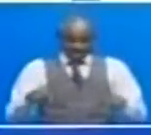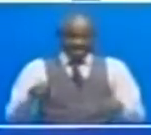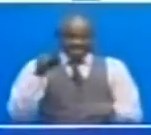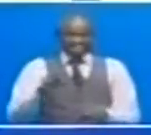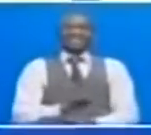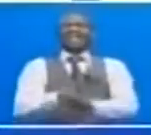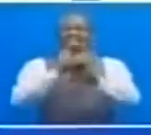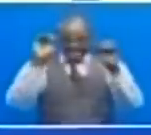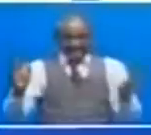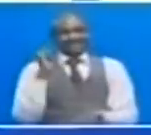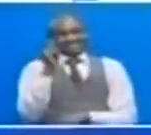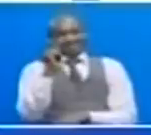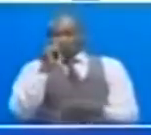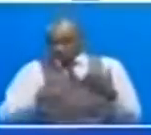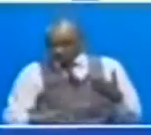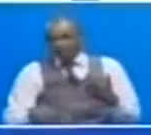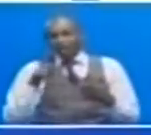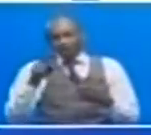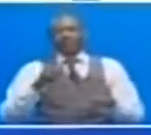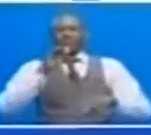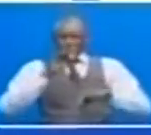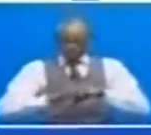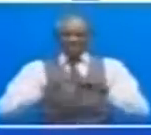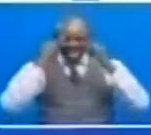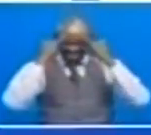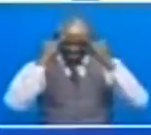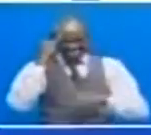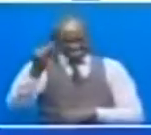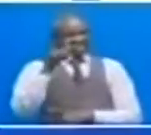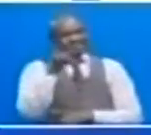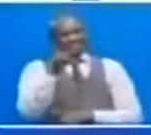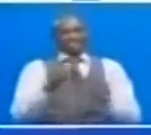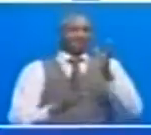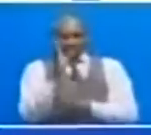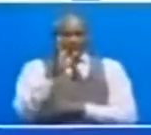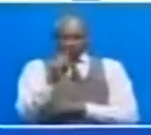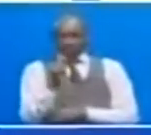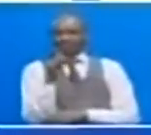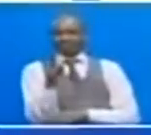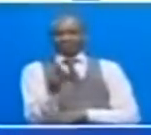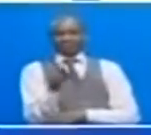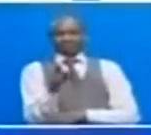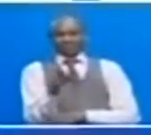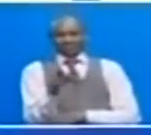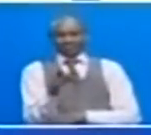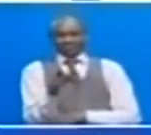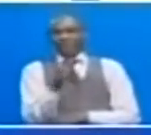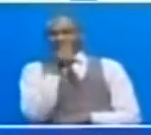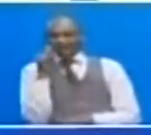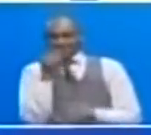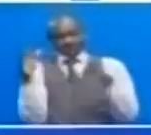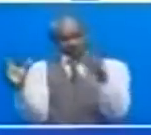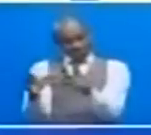a clear testimony of an excellent product developed when an innovative private